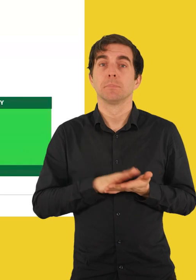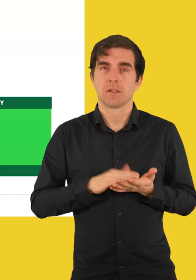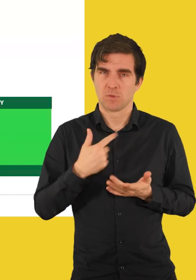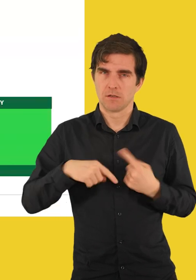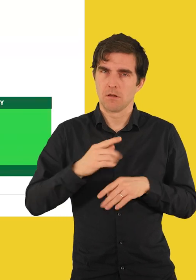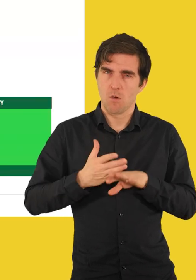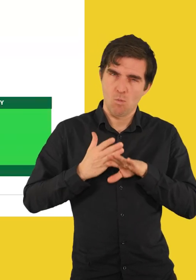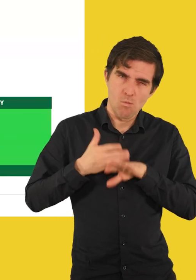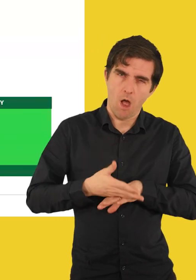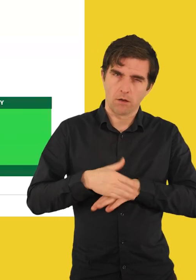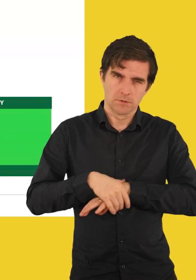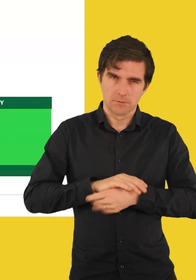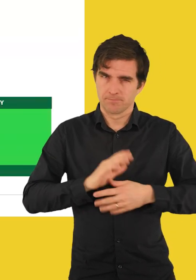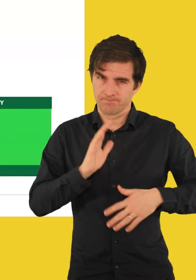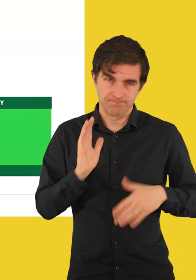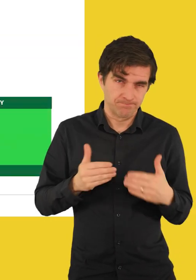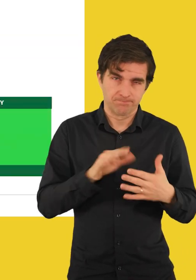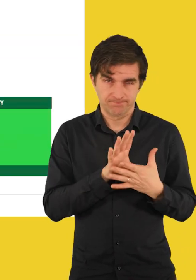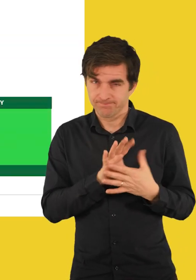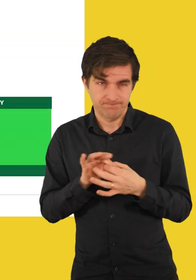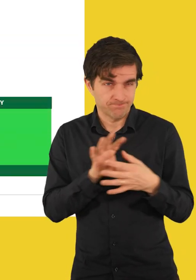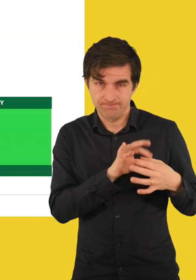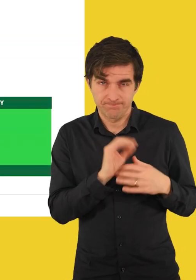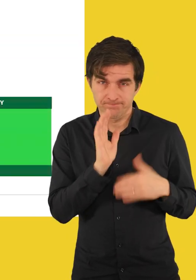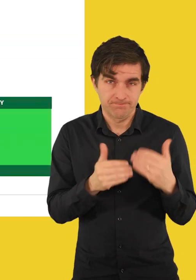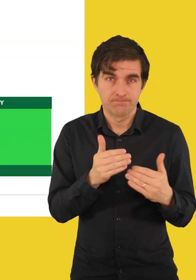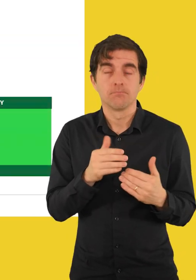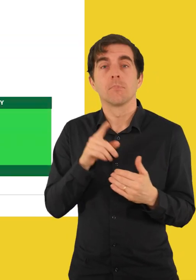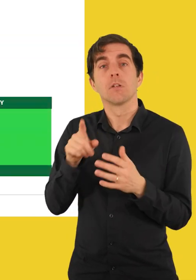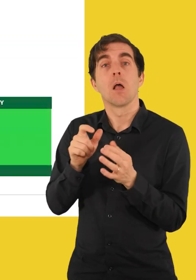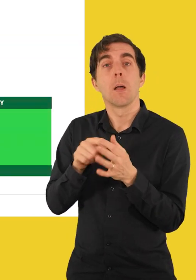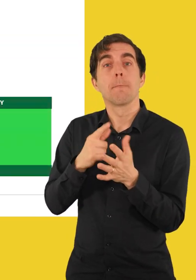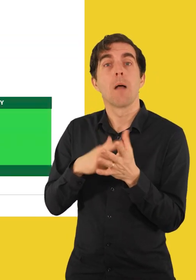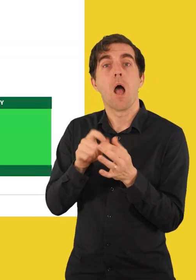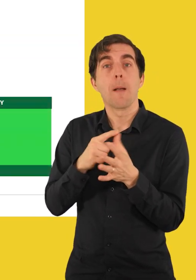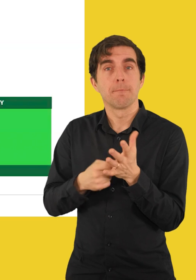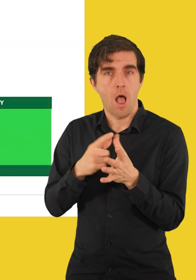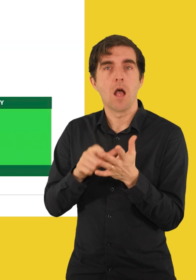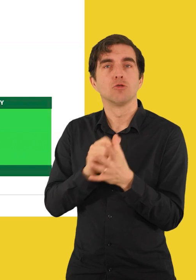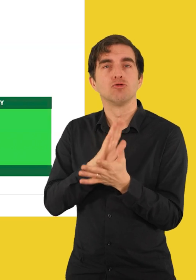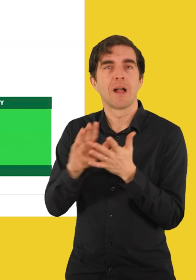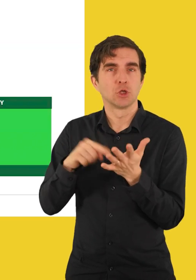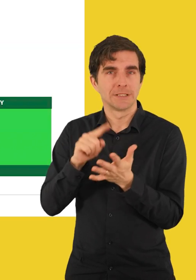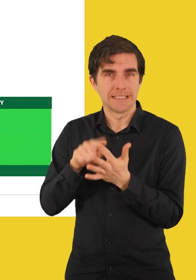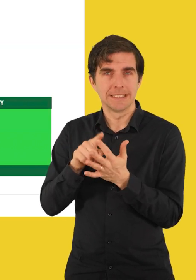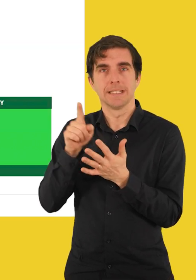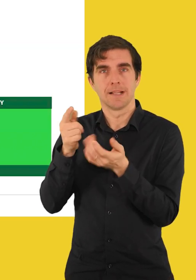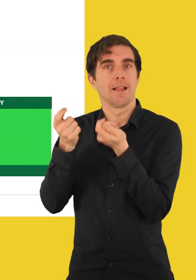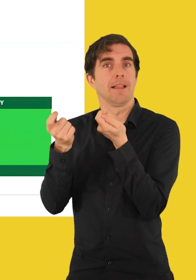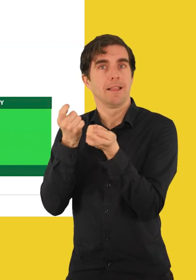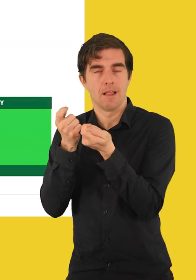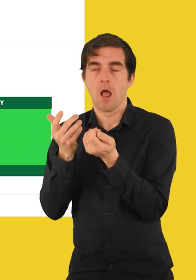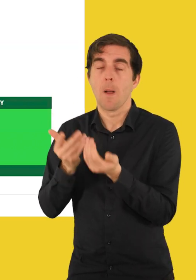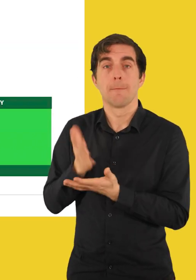so on that regard, we have really worked hand in hand with the public administration and the cabinet of